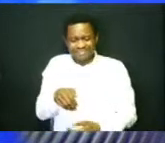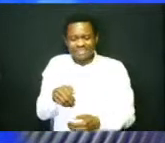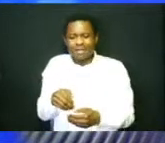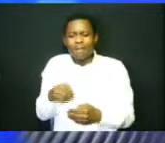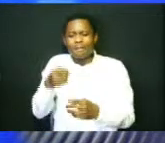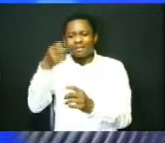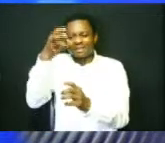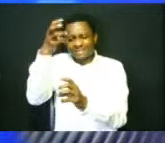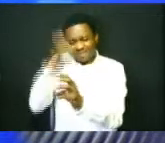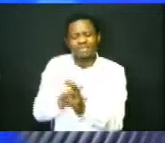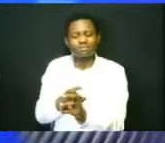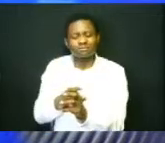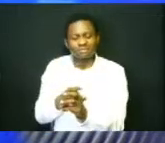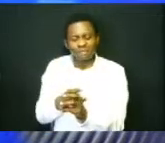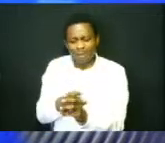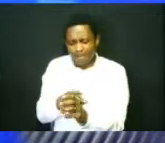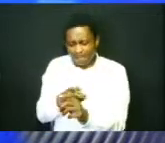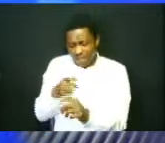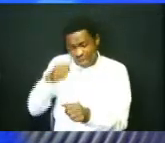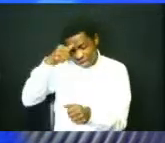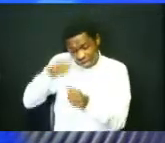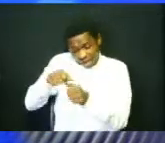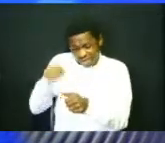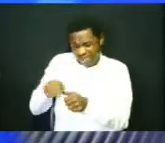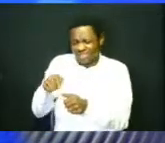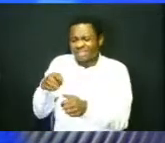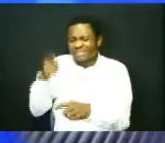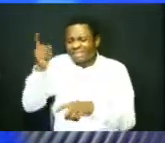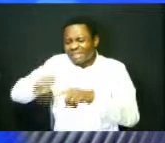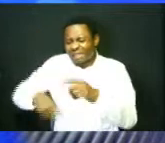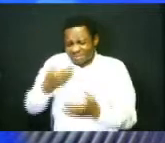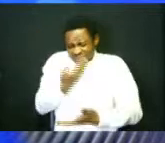who was called barren. For nothing will be impossible with God.